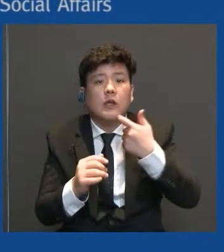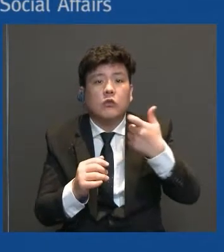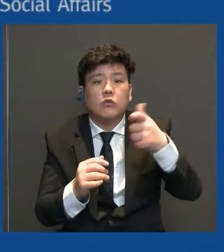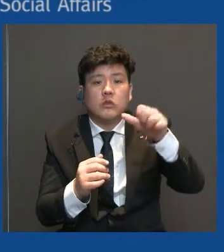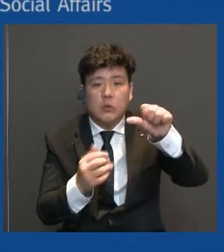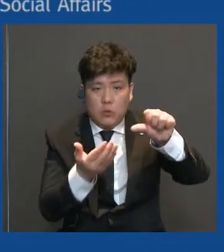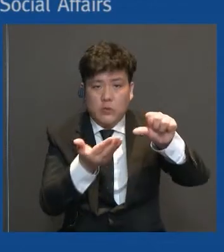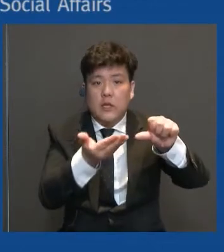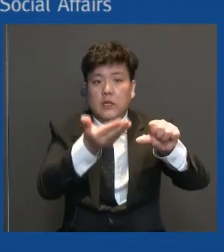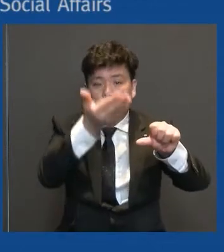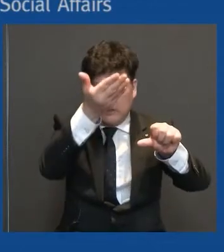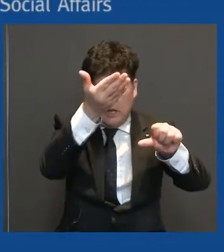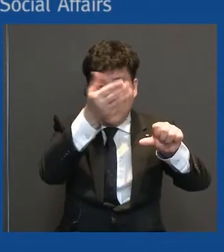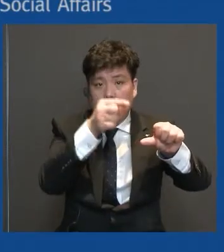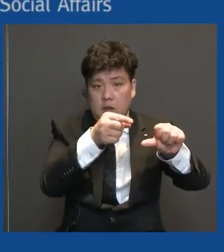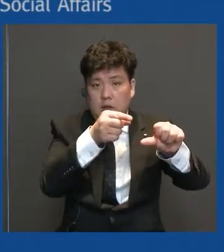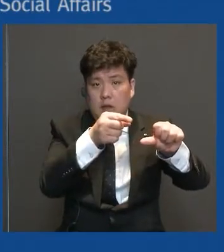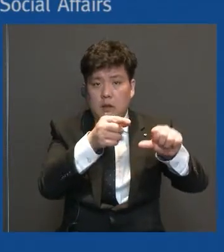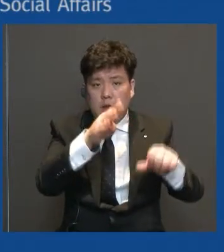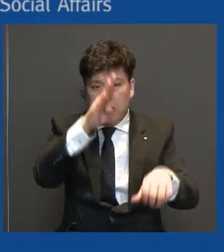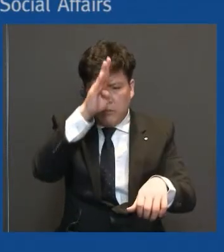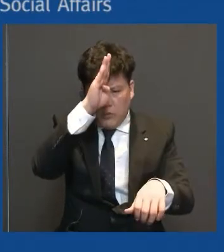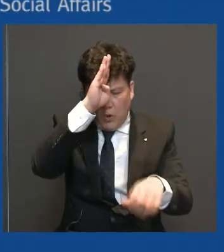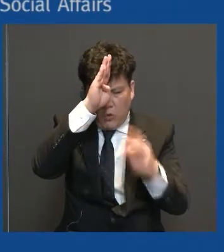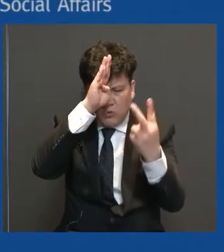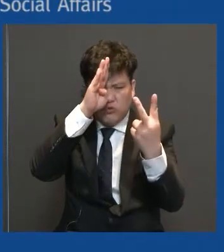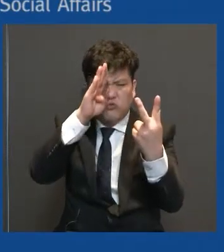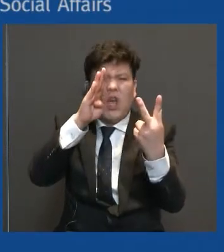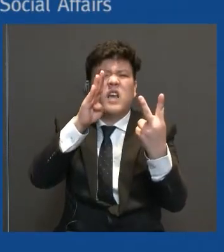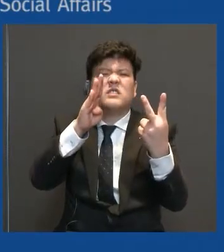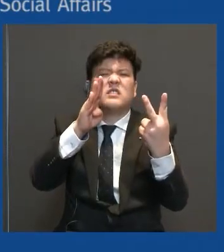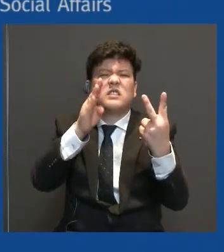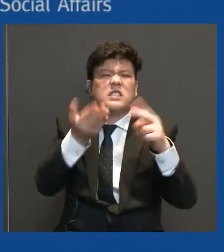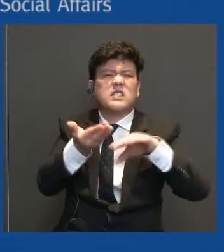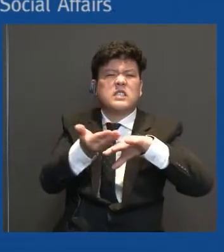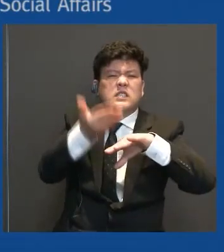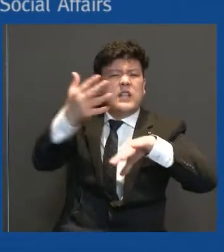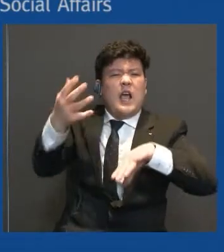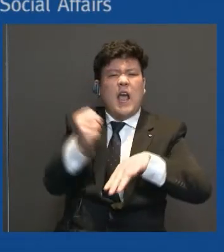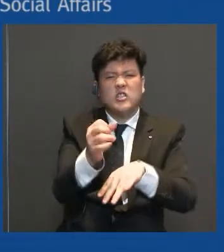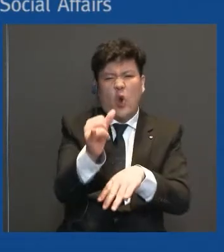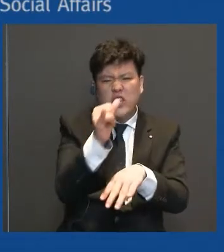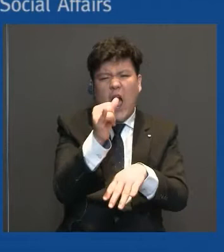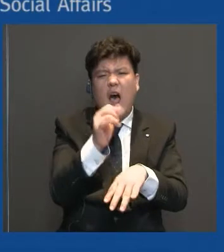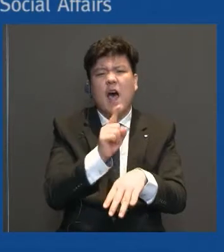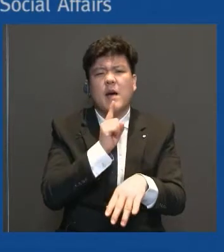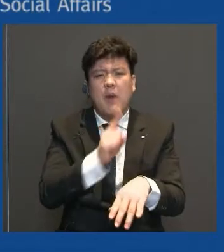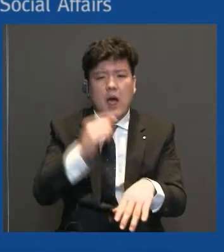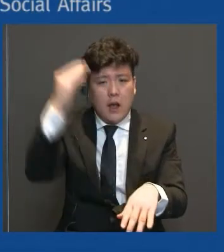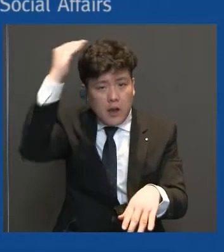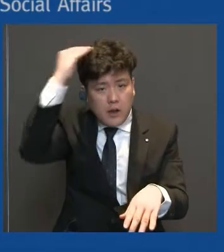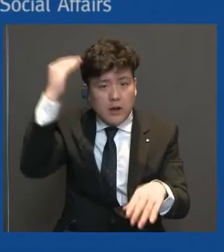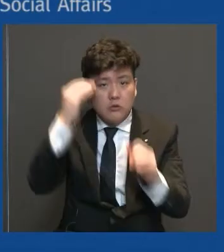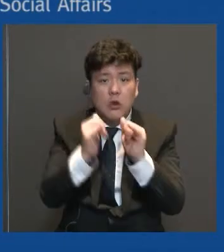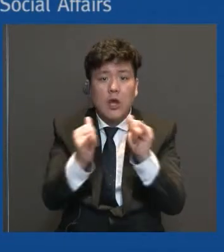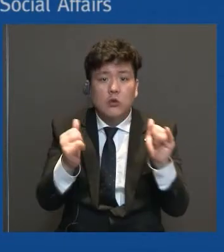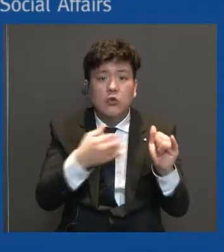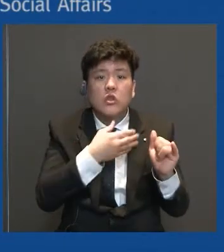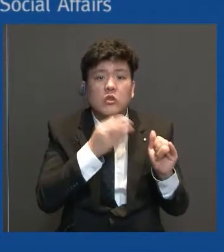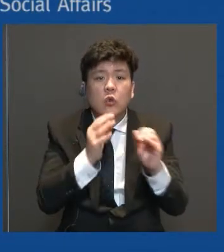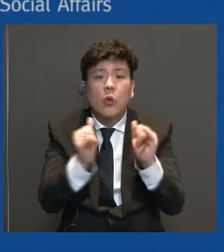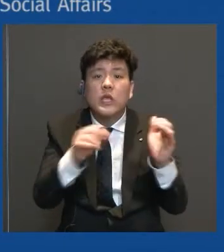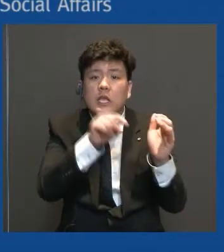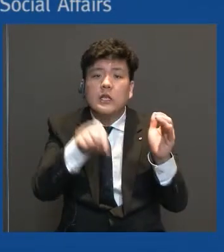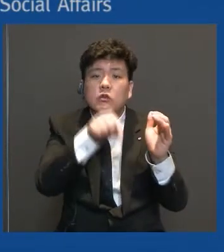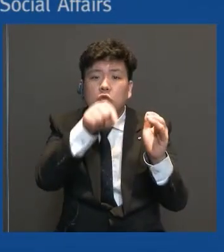adults. For example, 70% of older Koreans reported that they are reluctant to visit